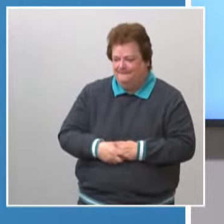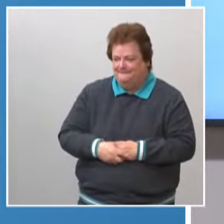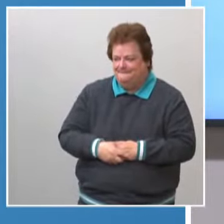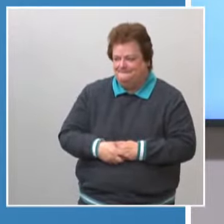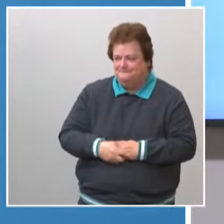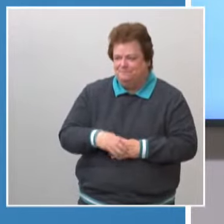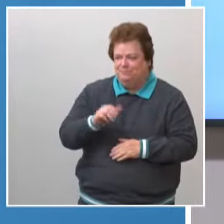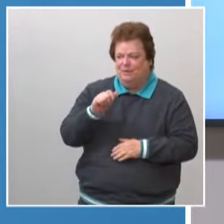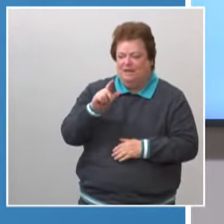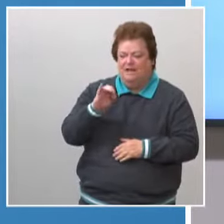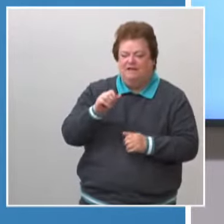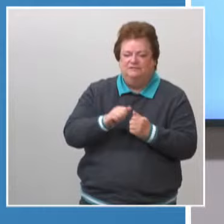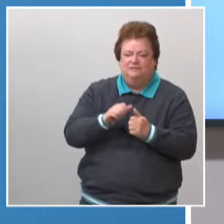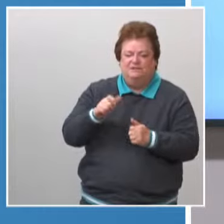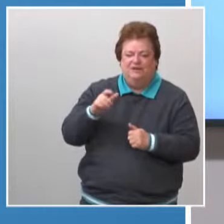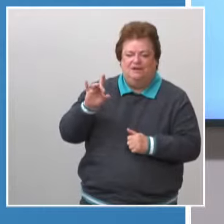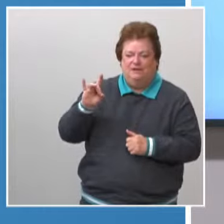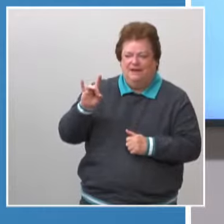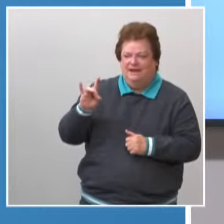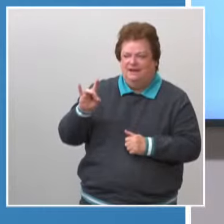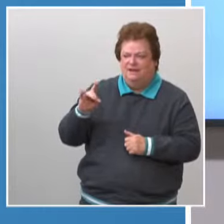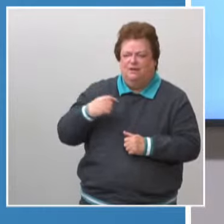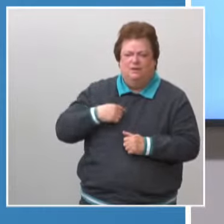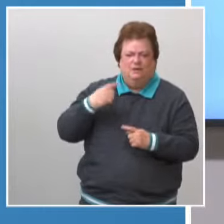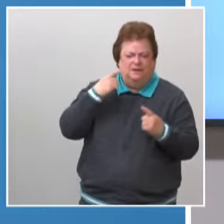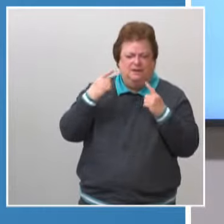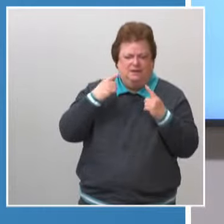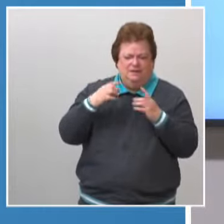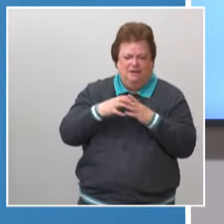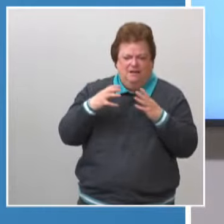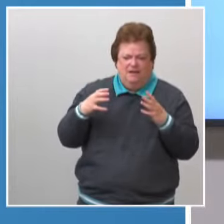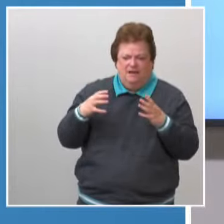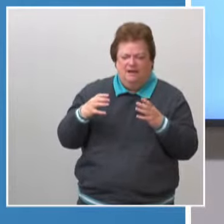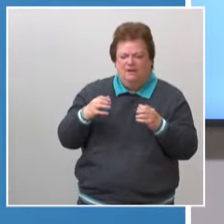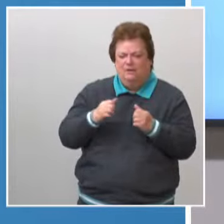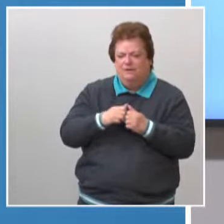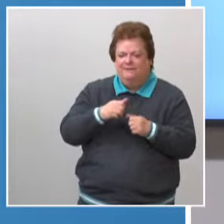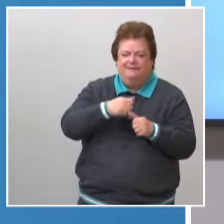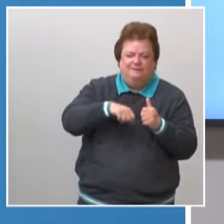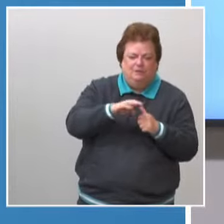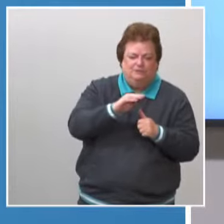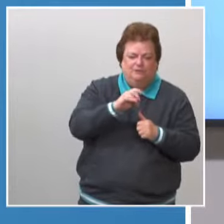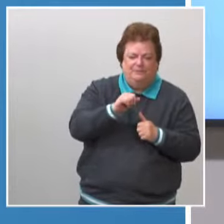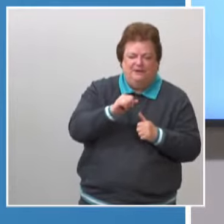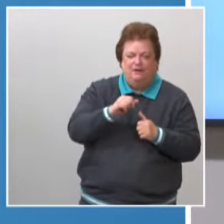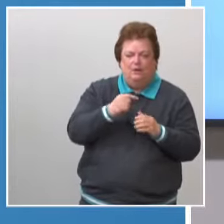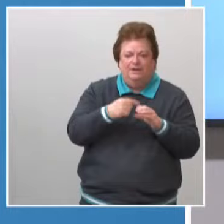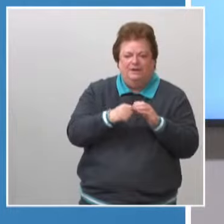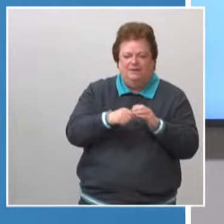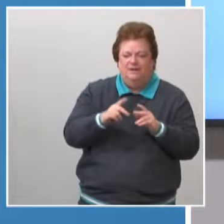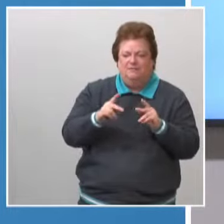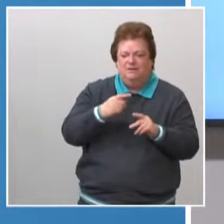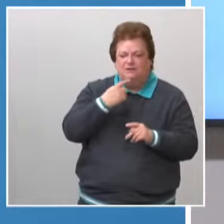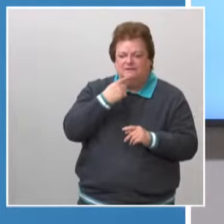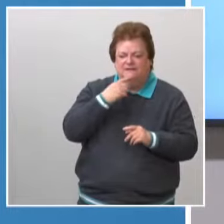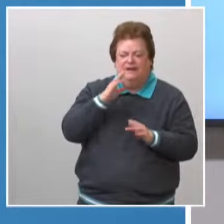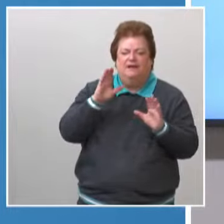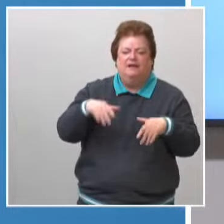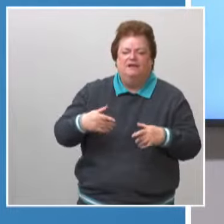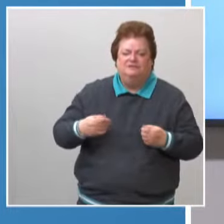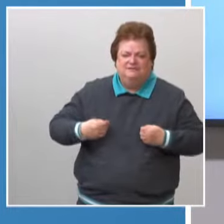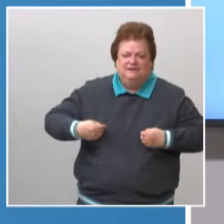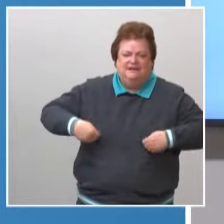Hey, Pat, also with Channel 8 here again. We're hearing a lot, whether it be on social media or to our email, about people saying they're just kind of giving up